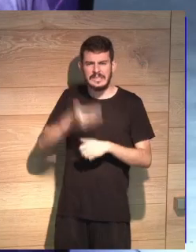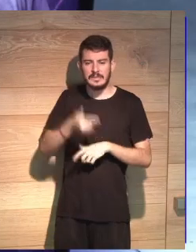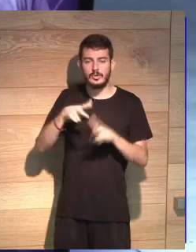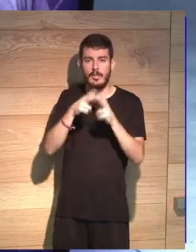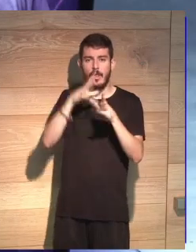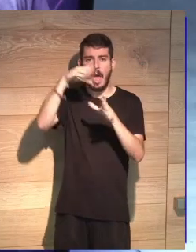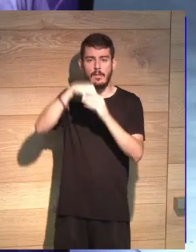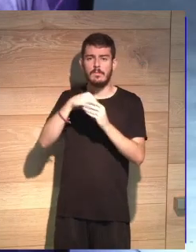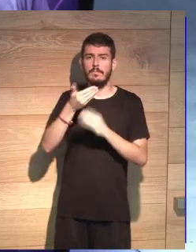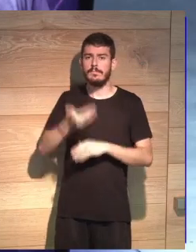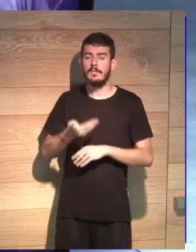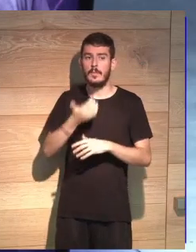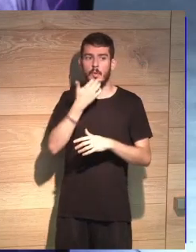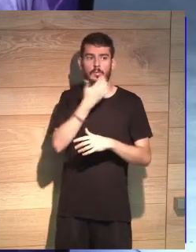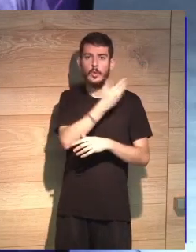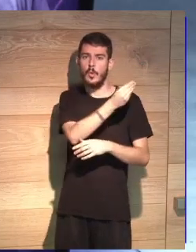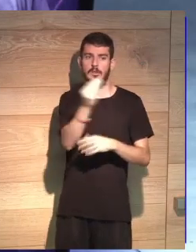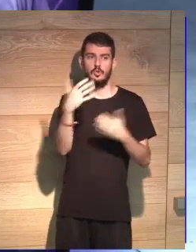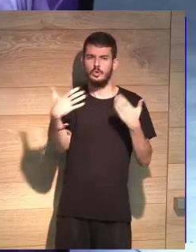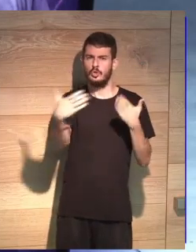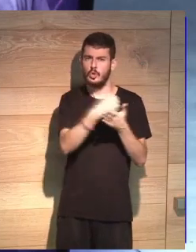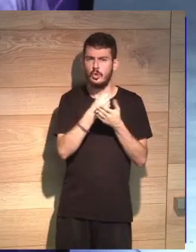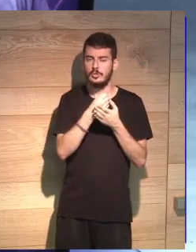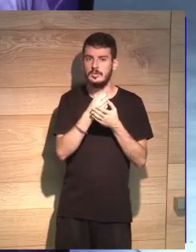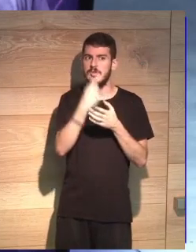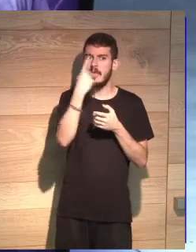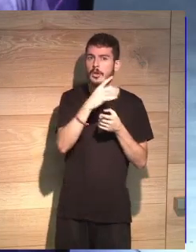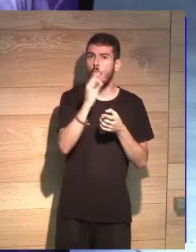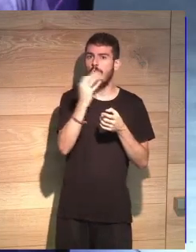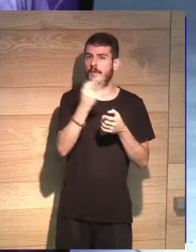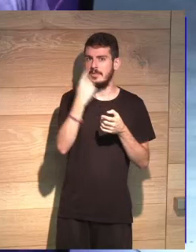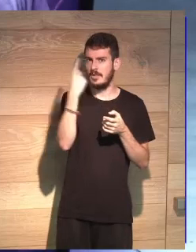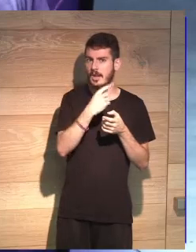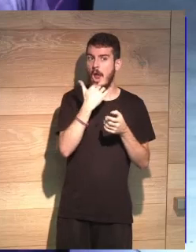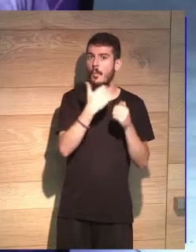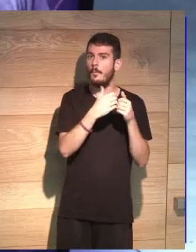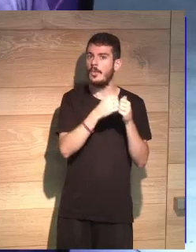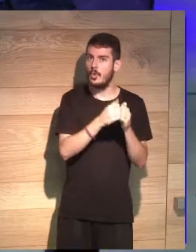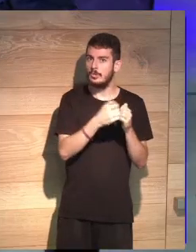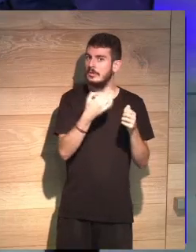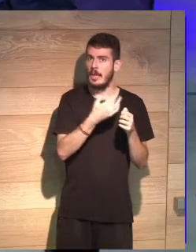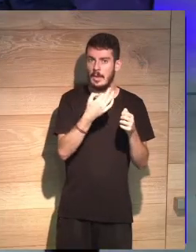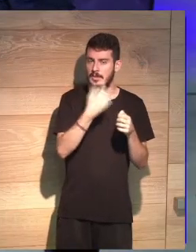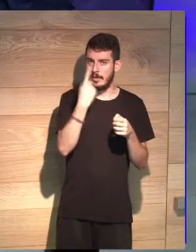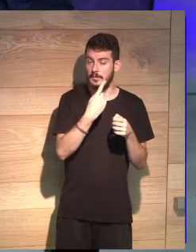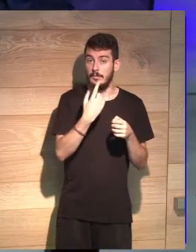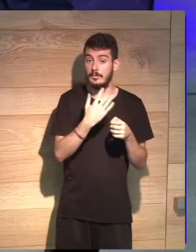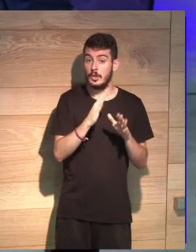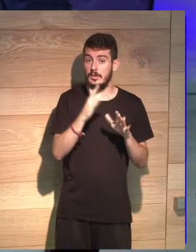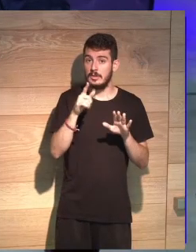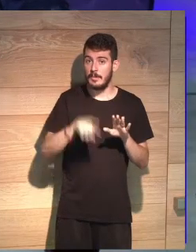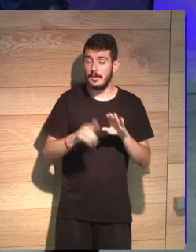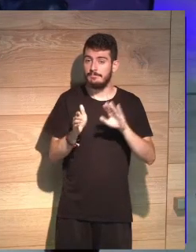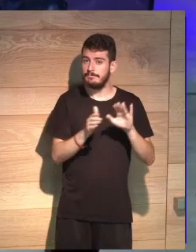this is what's making video games so important in our society. Nowadays, all young people need to know a little bit of video